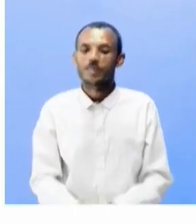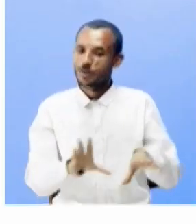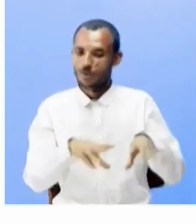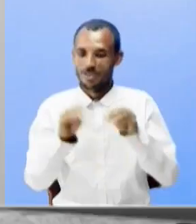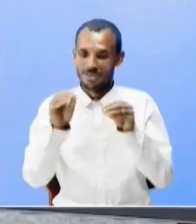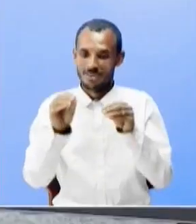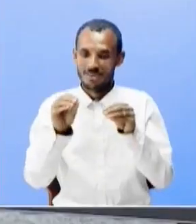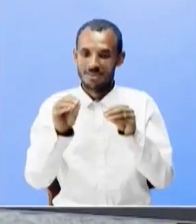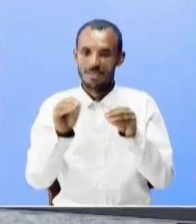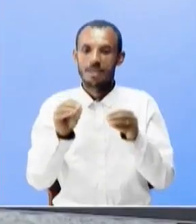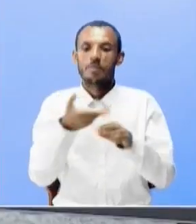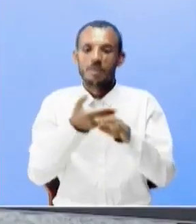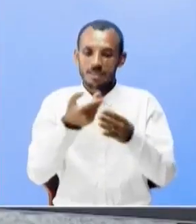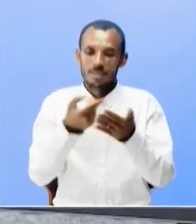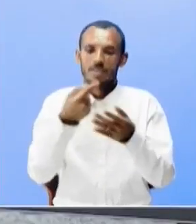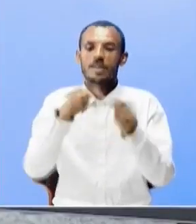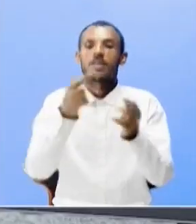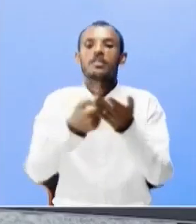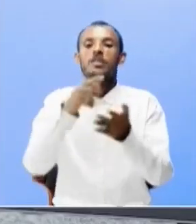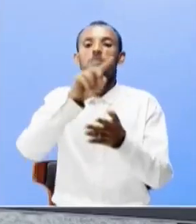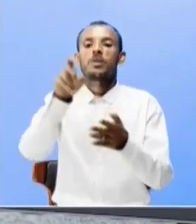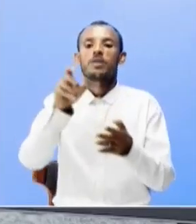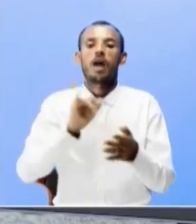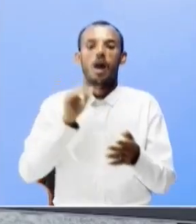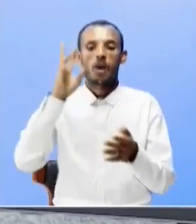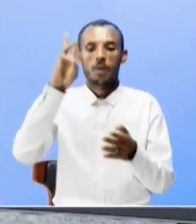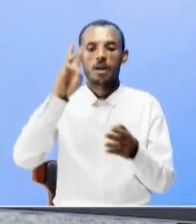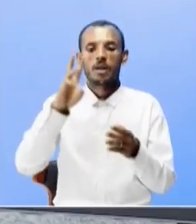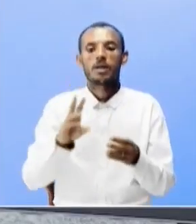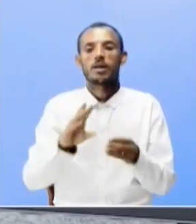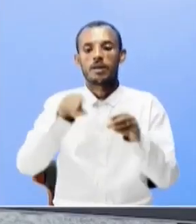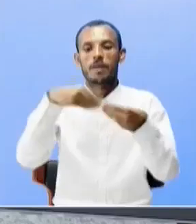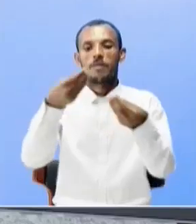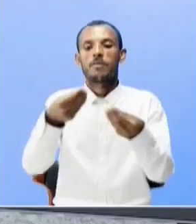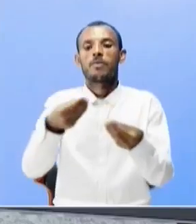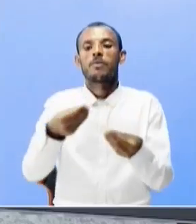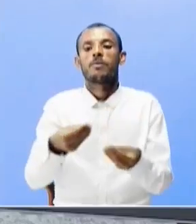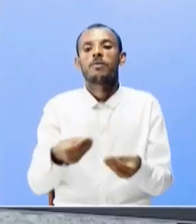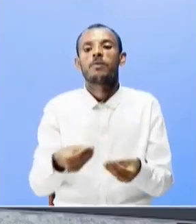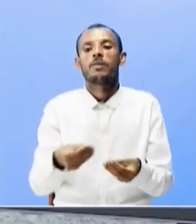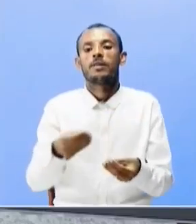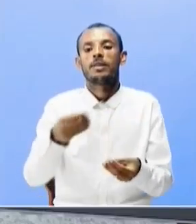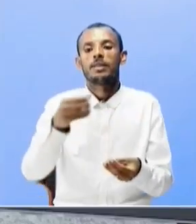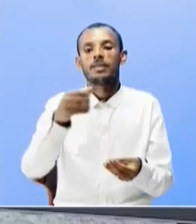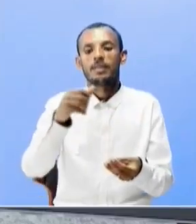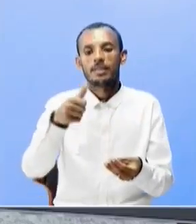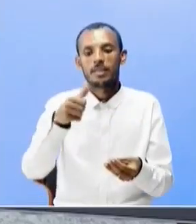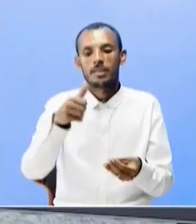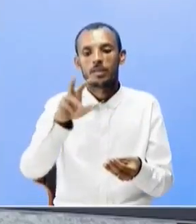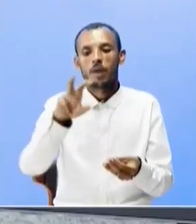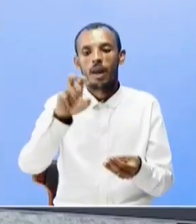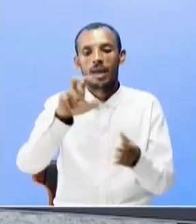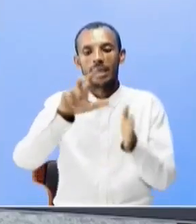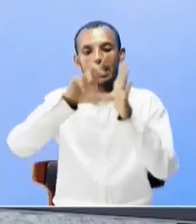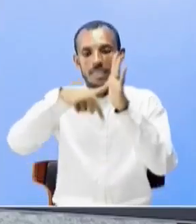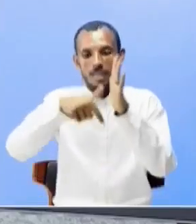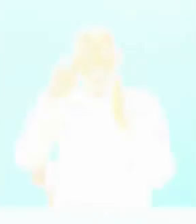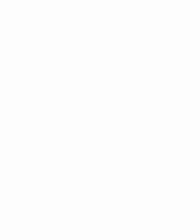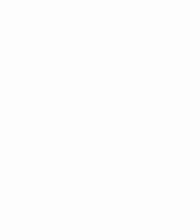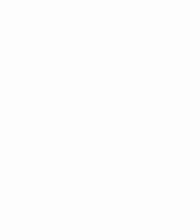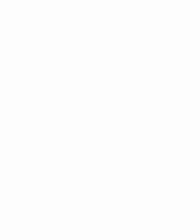Students, please try this question. Using this form, I'll give you 20 seconds for this